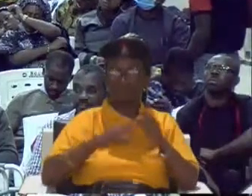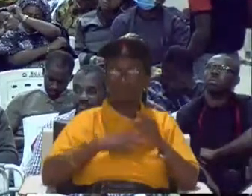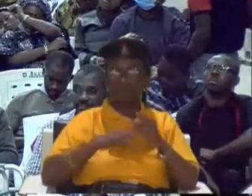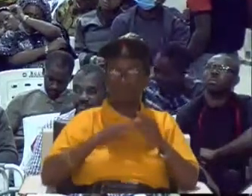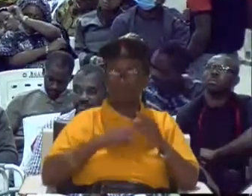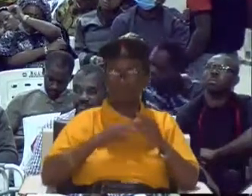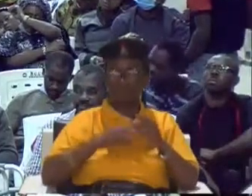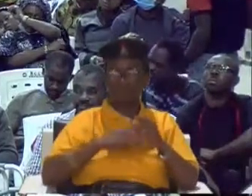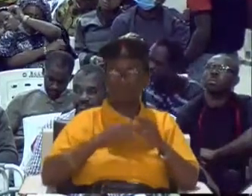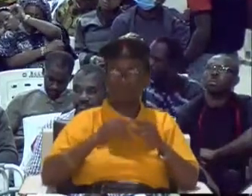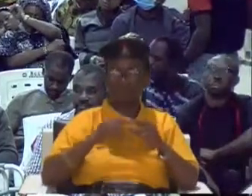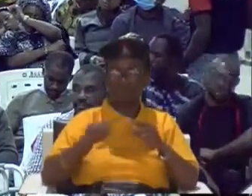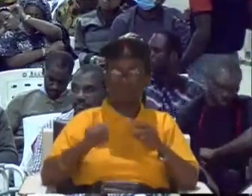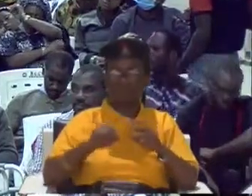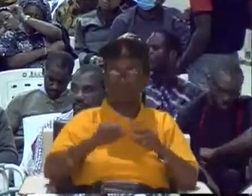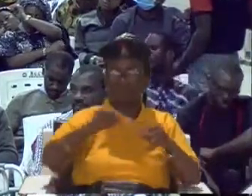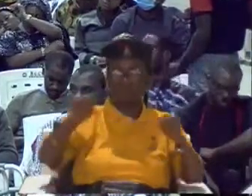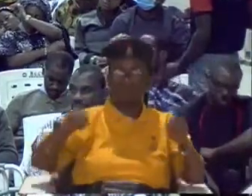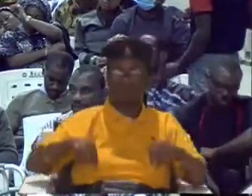The altar is open.